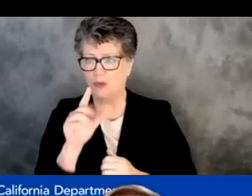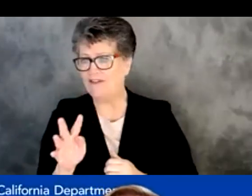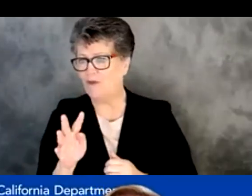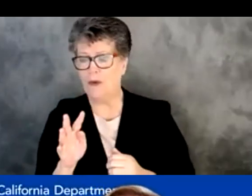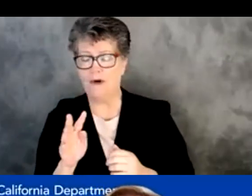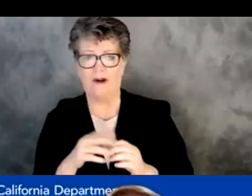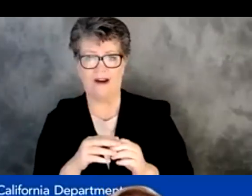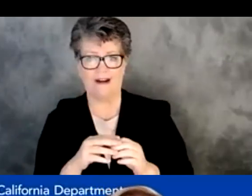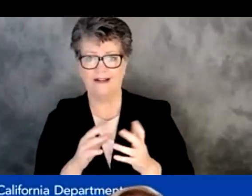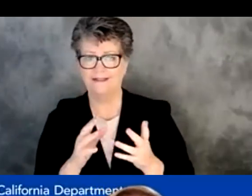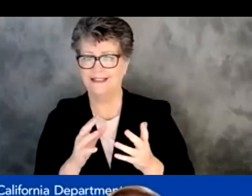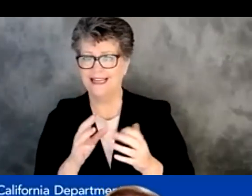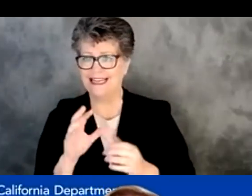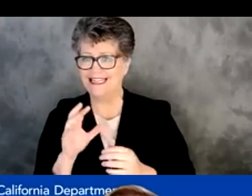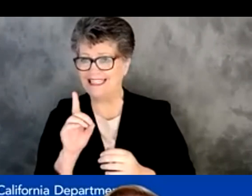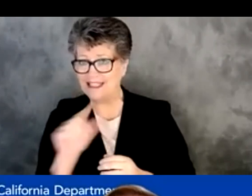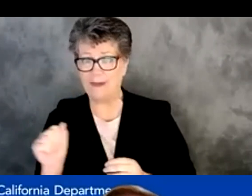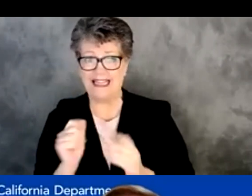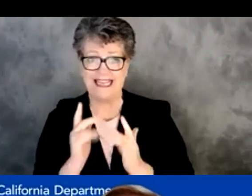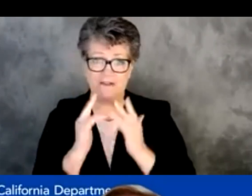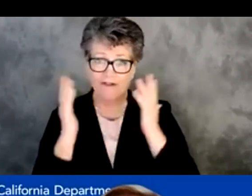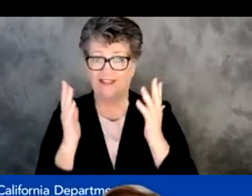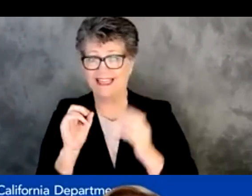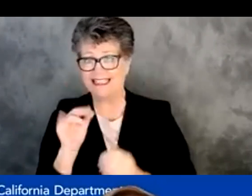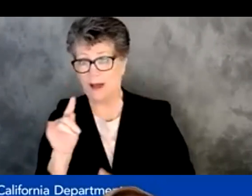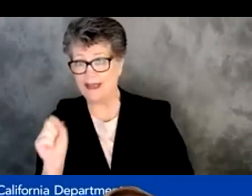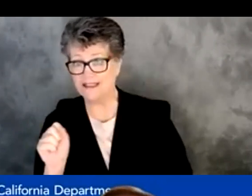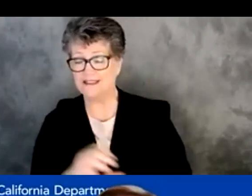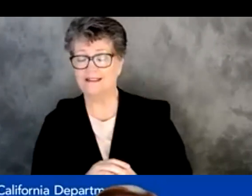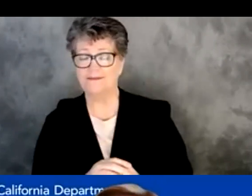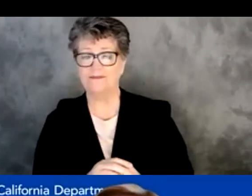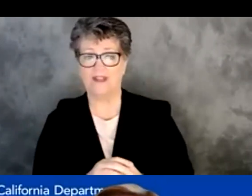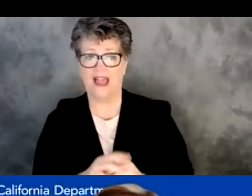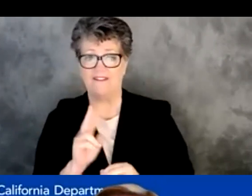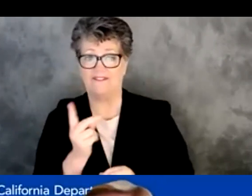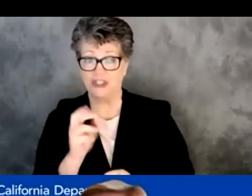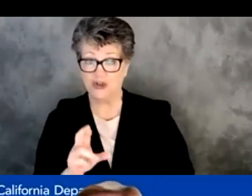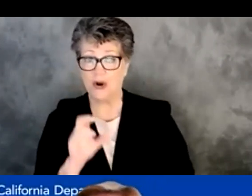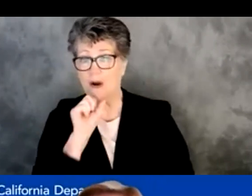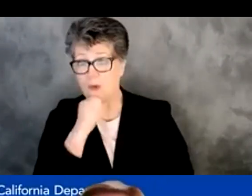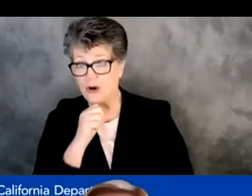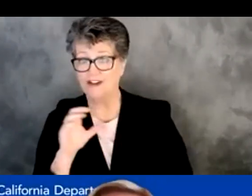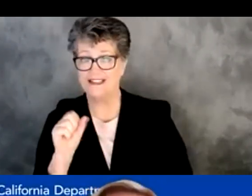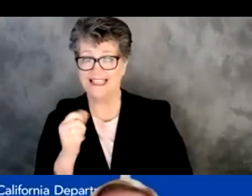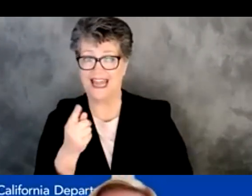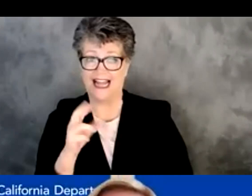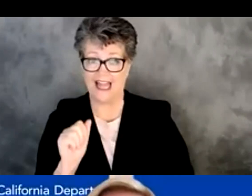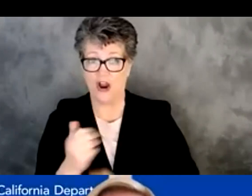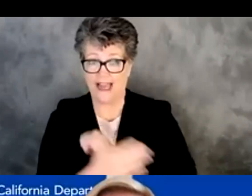summits, including Orange, Santa Clara, and Ventura counties. Amanda Lawrence, who's on